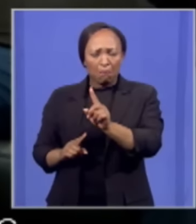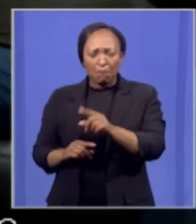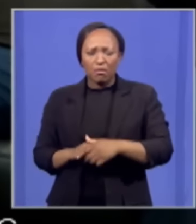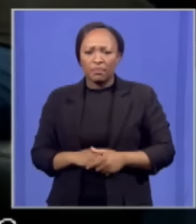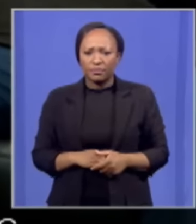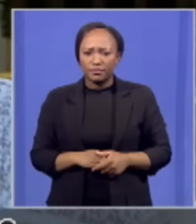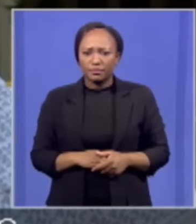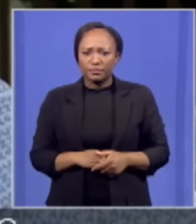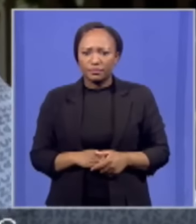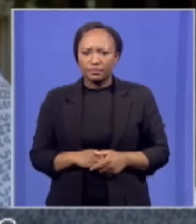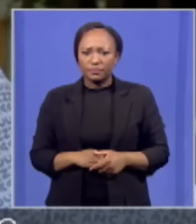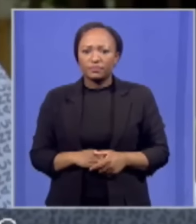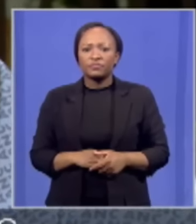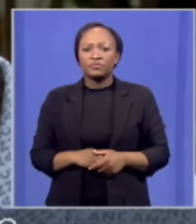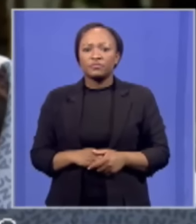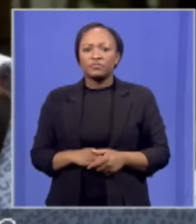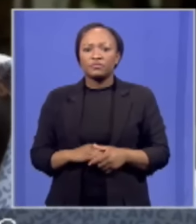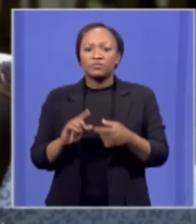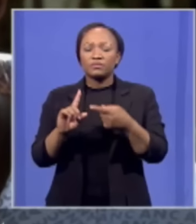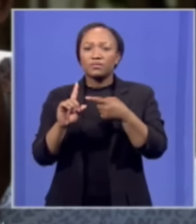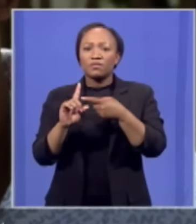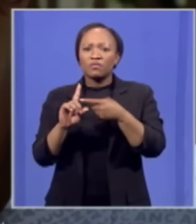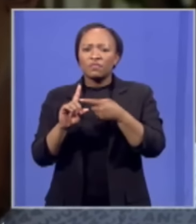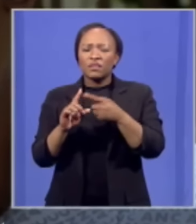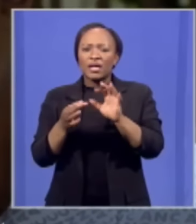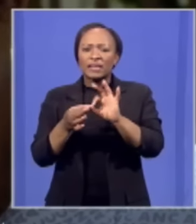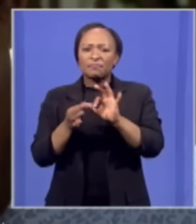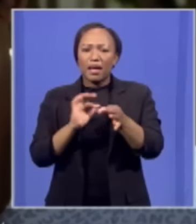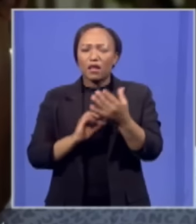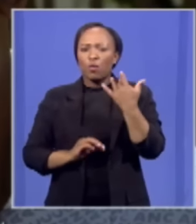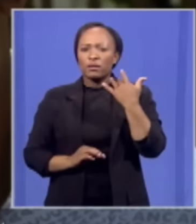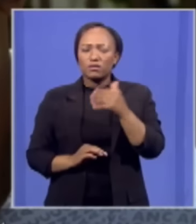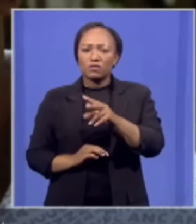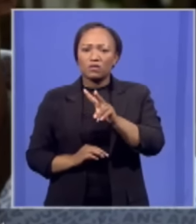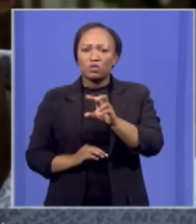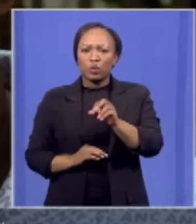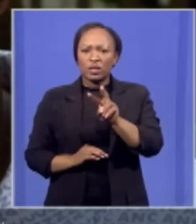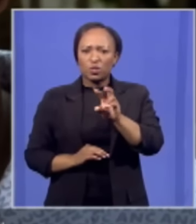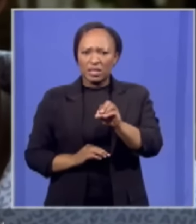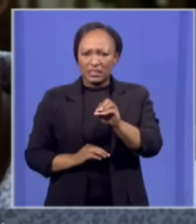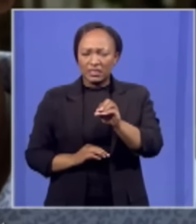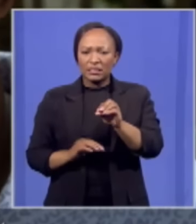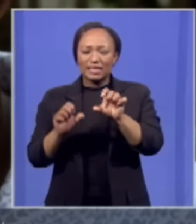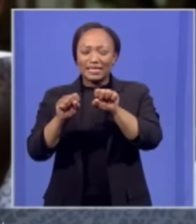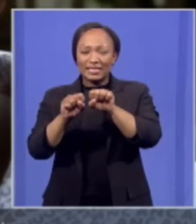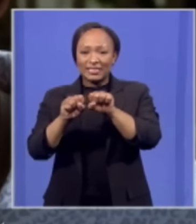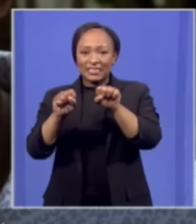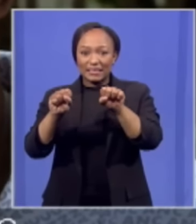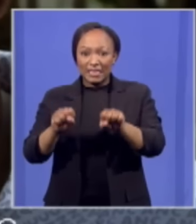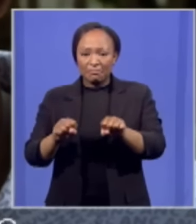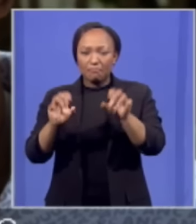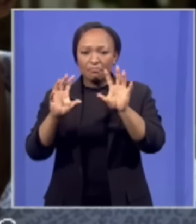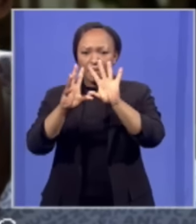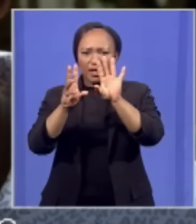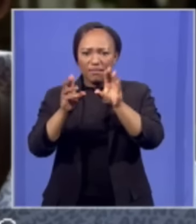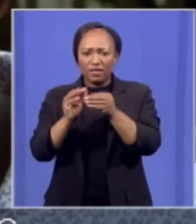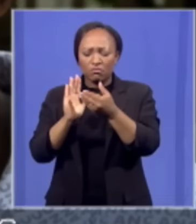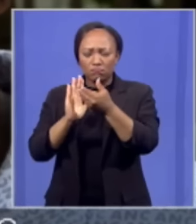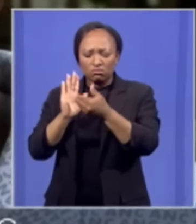Brown Mokgotsi's membership expired in 2020. Our records, our systems, which is